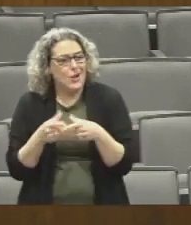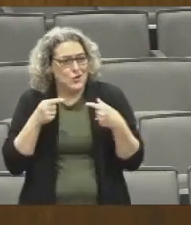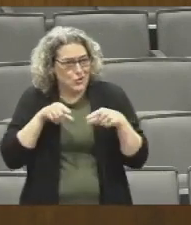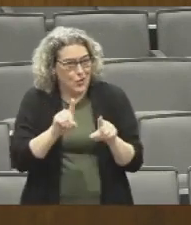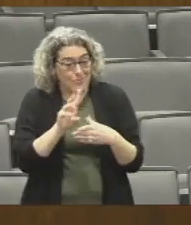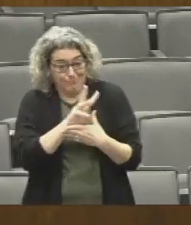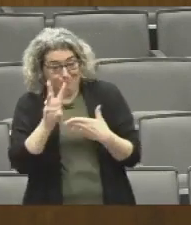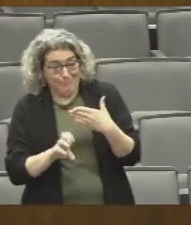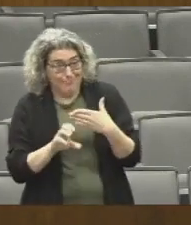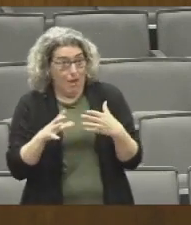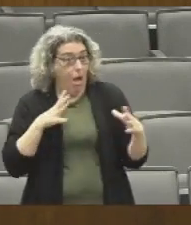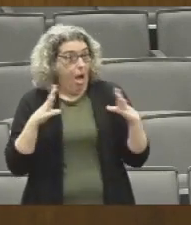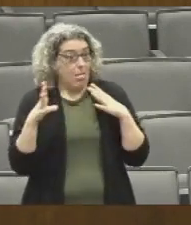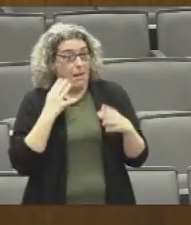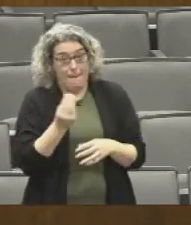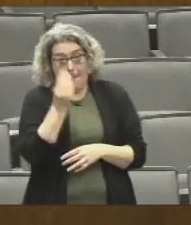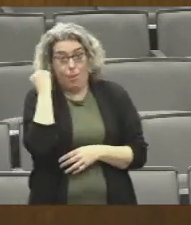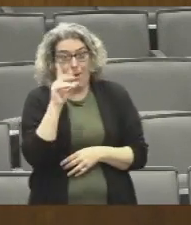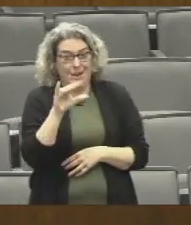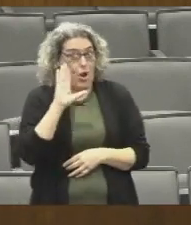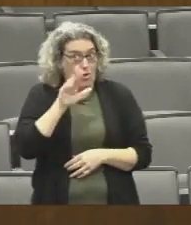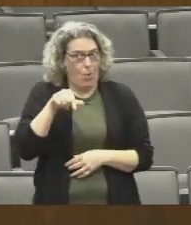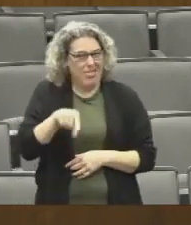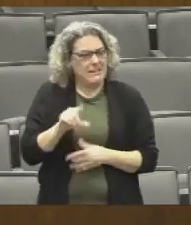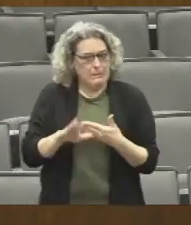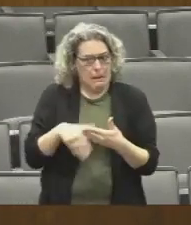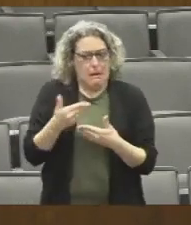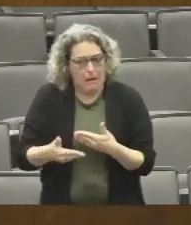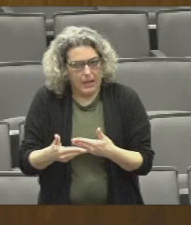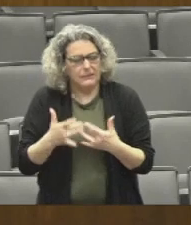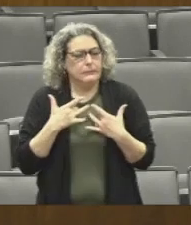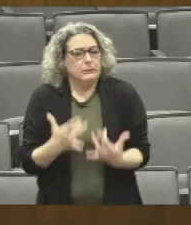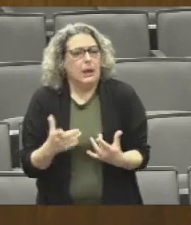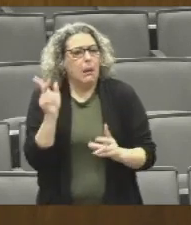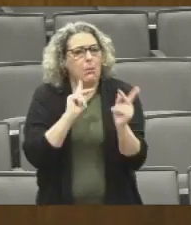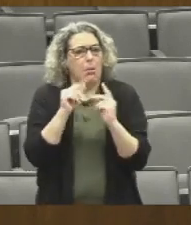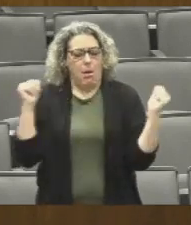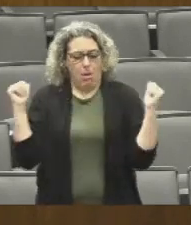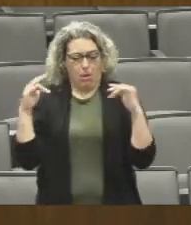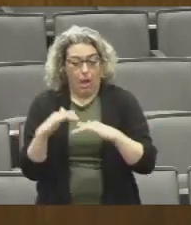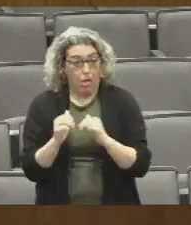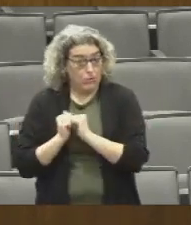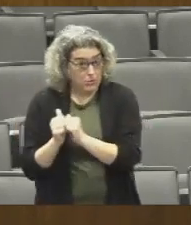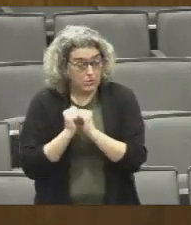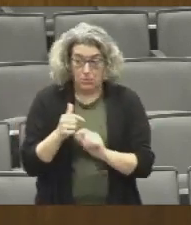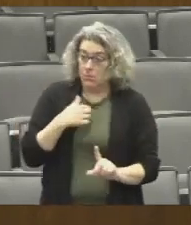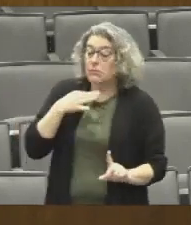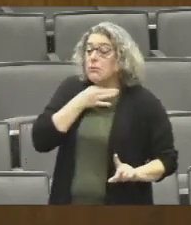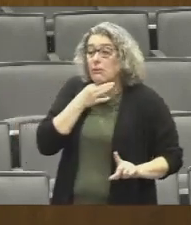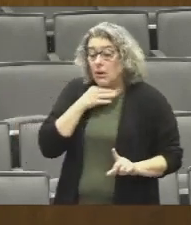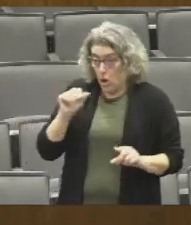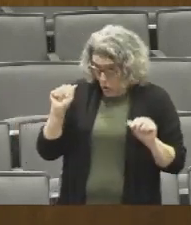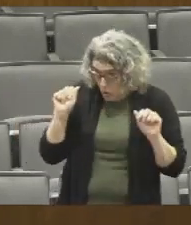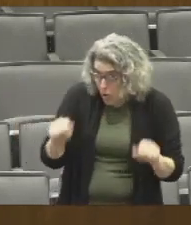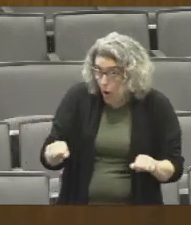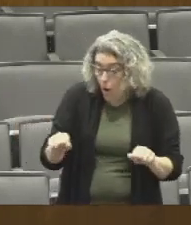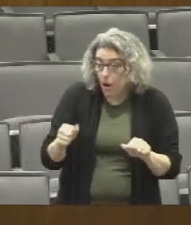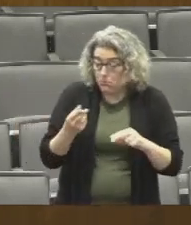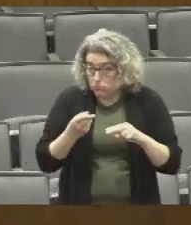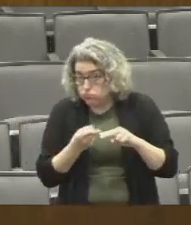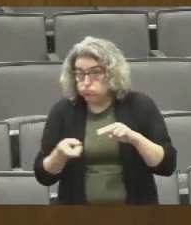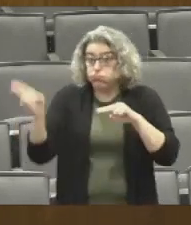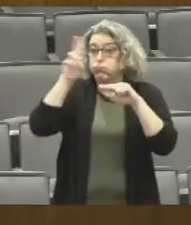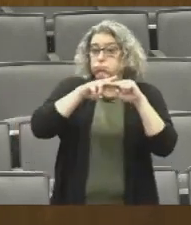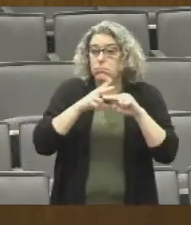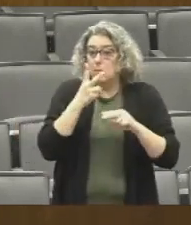way to look at this? Memorial Day is going to be a next holiday gathering type piece. Could you potentially have a increase 2 weeks or